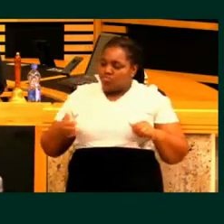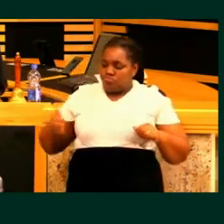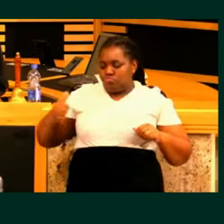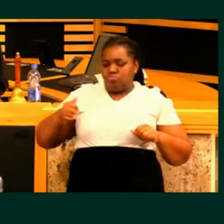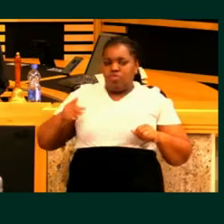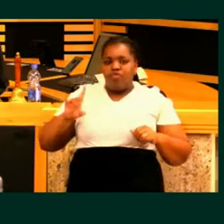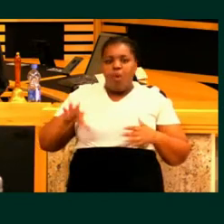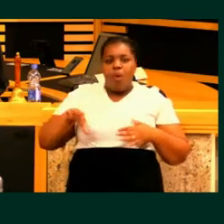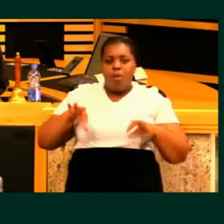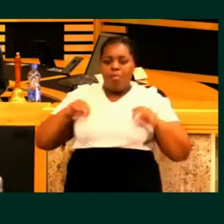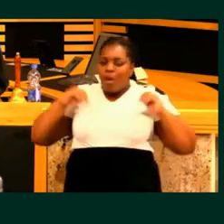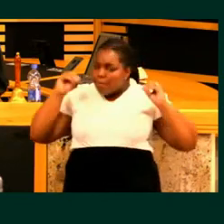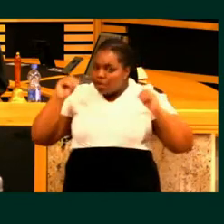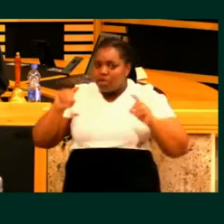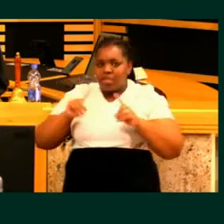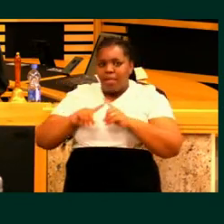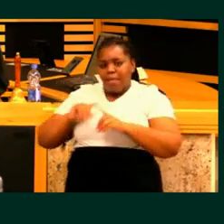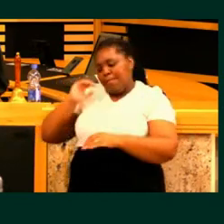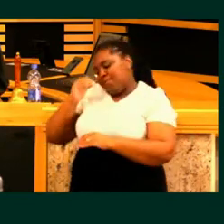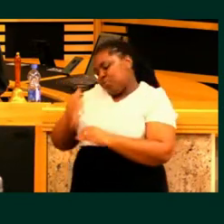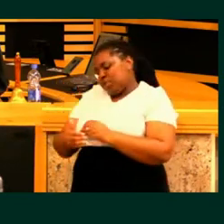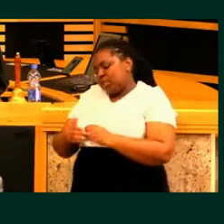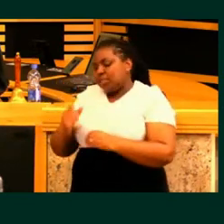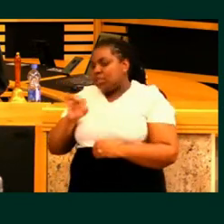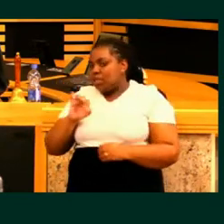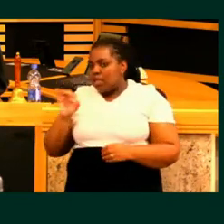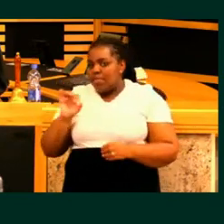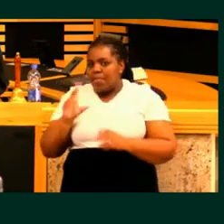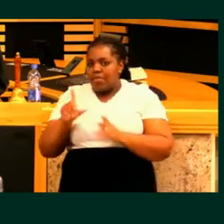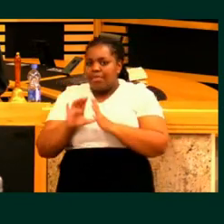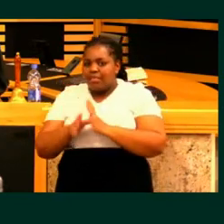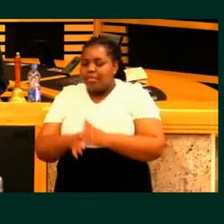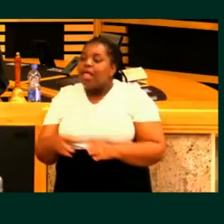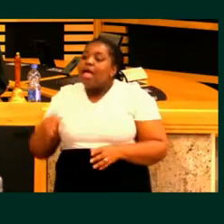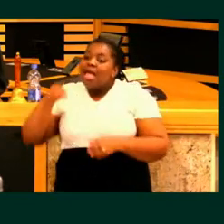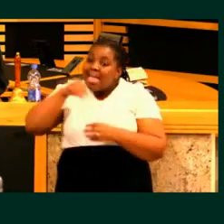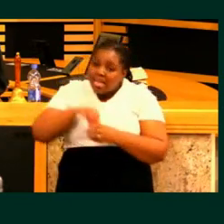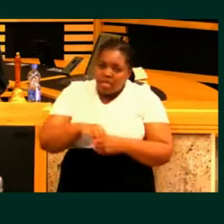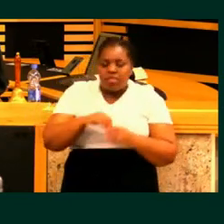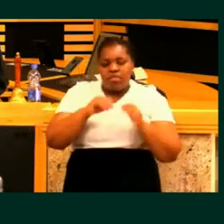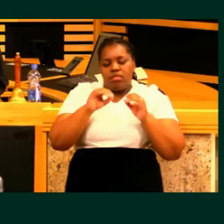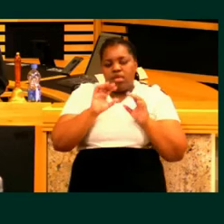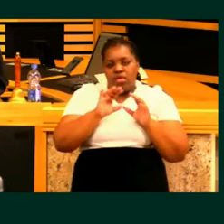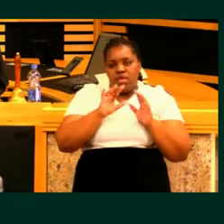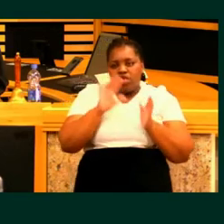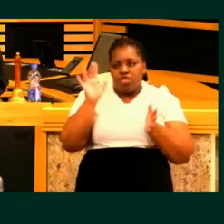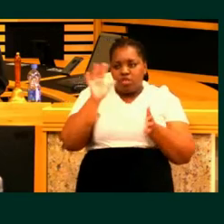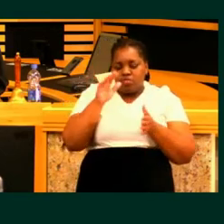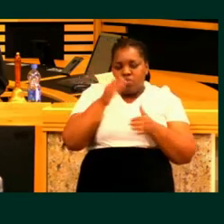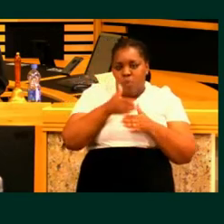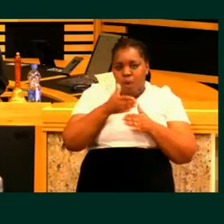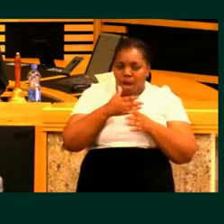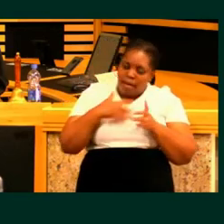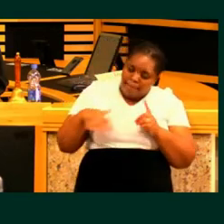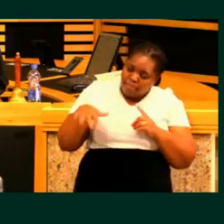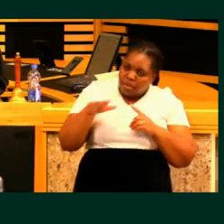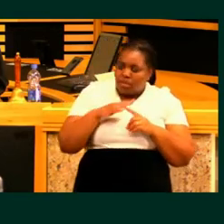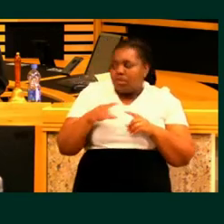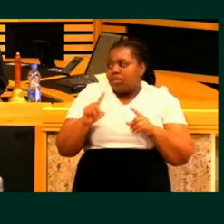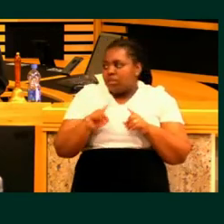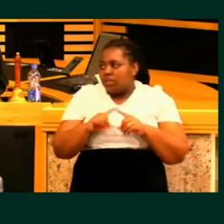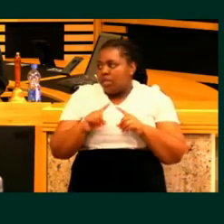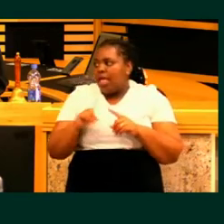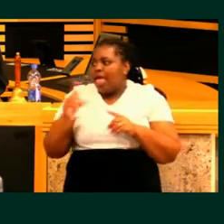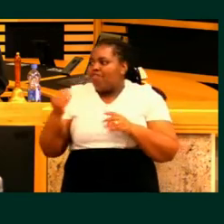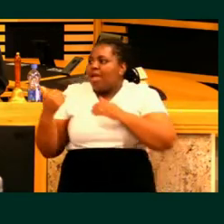promotion and protection of the rights of persons living disabilities within the institutions they serve and as such are